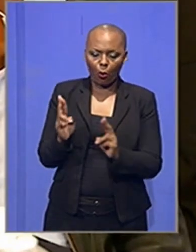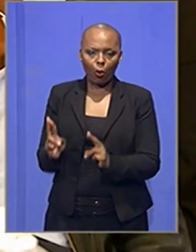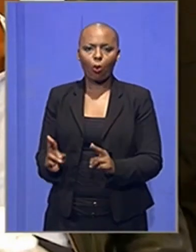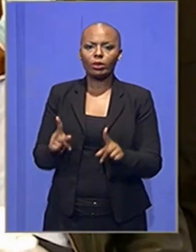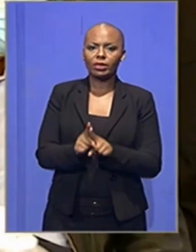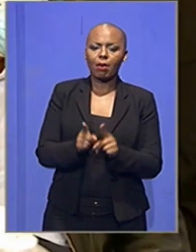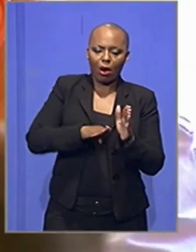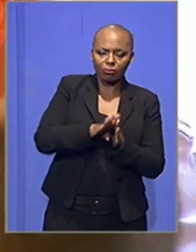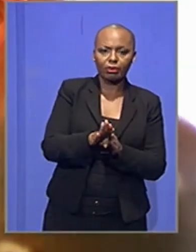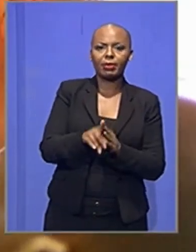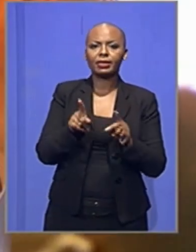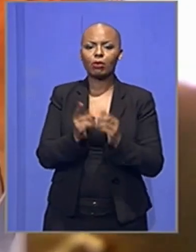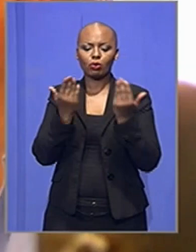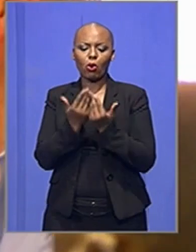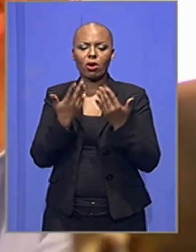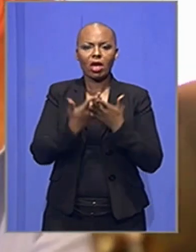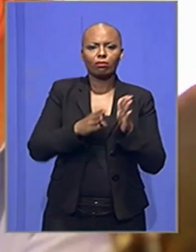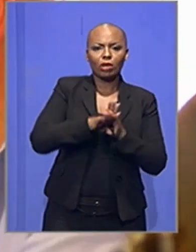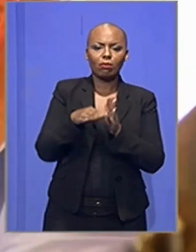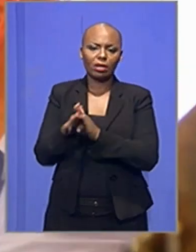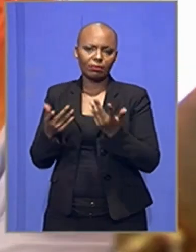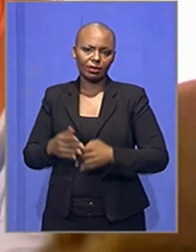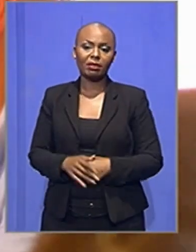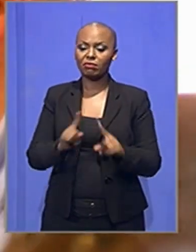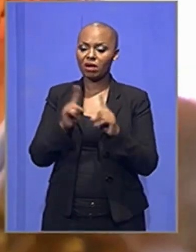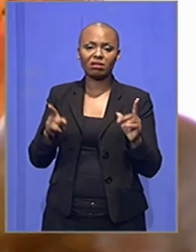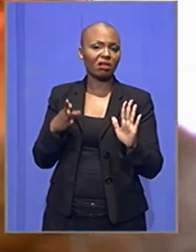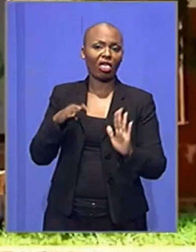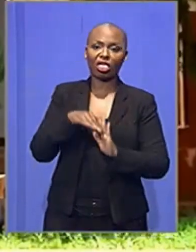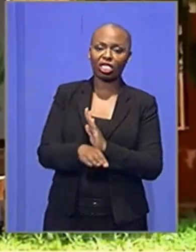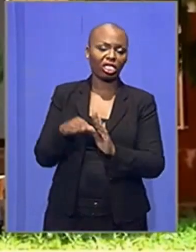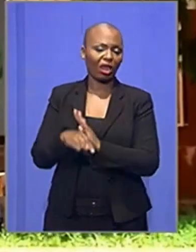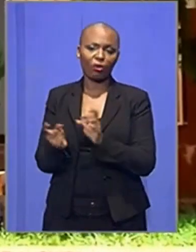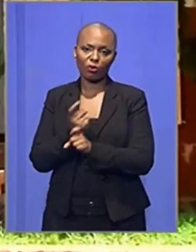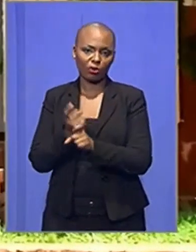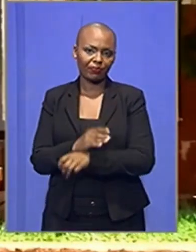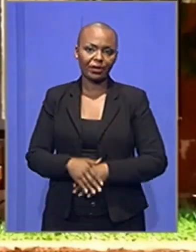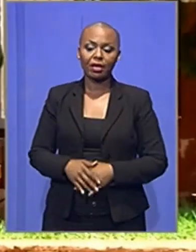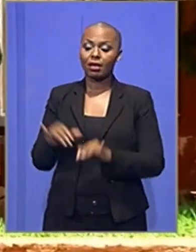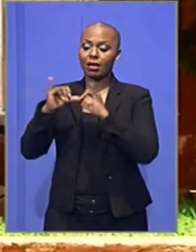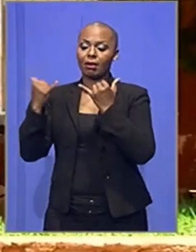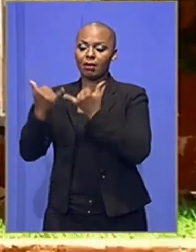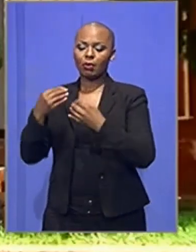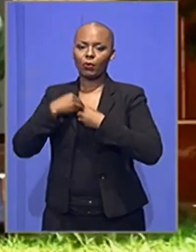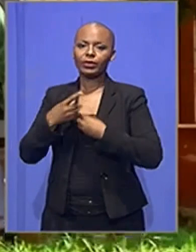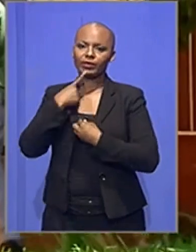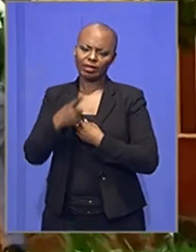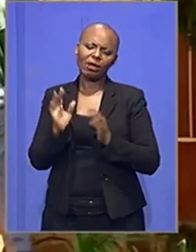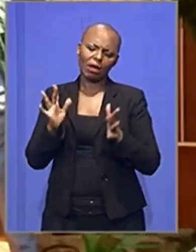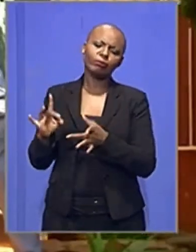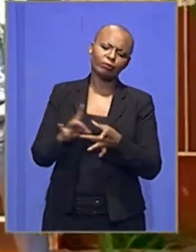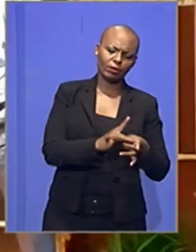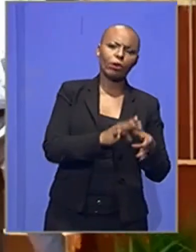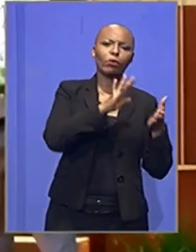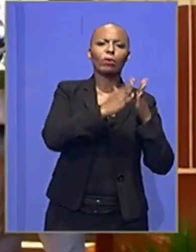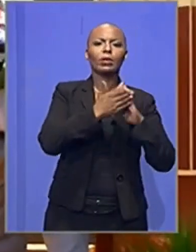ditsela le dikolo le tše dingwe. Molaodiphethiši wa khamphani eo e latofatšwago o re o ikemišeditše go berekišana le setšhaba go netefatša gore ba ba karolo